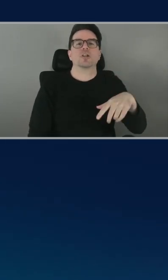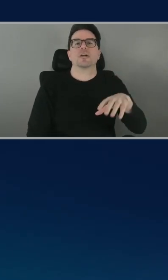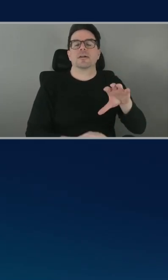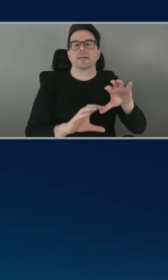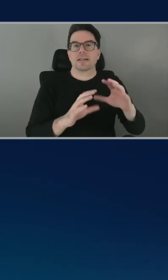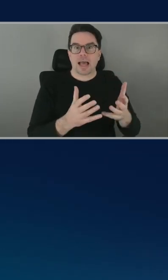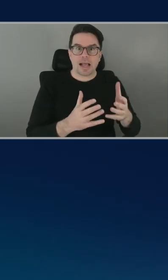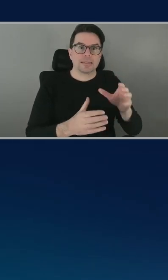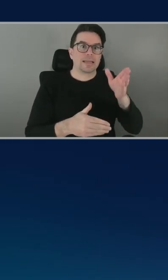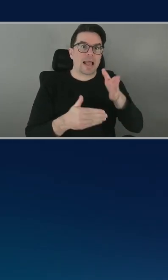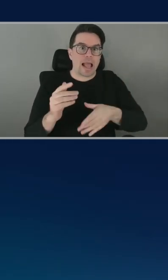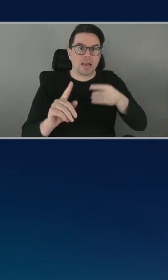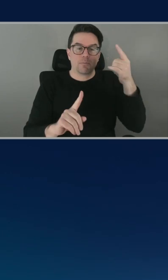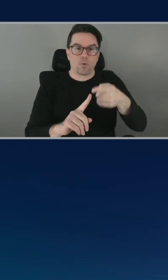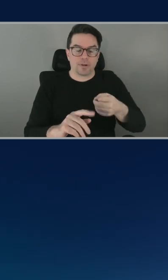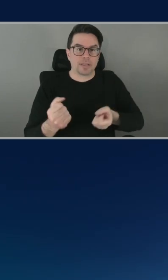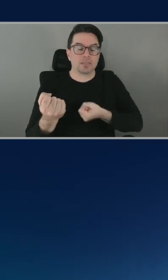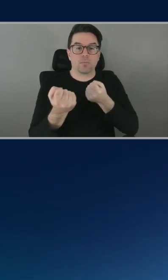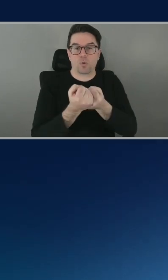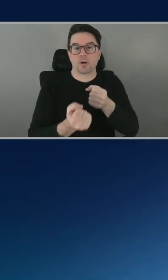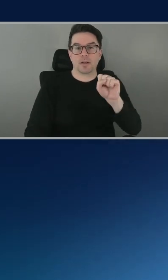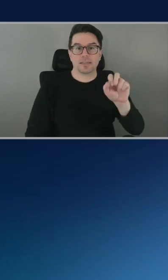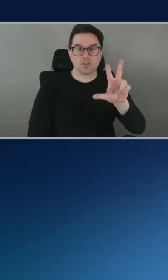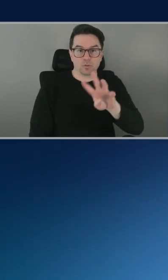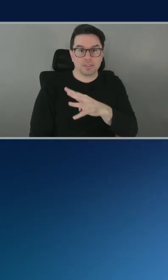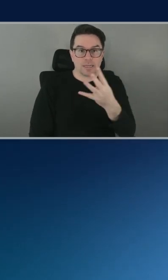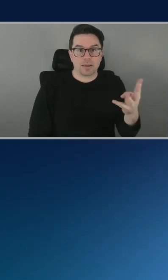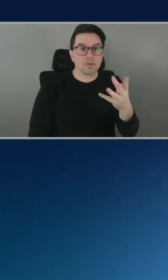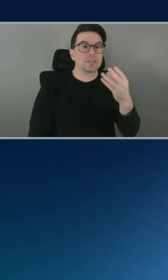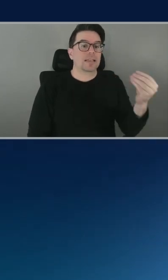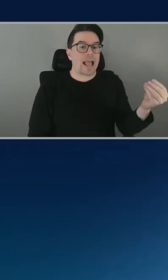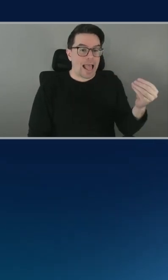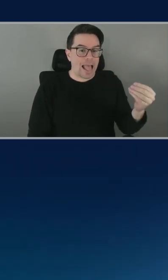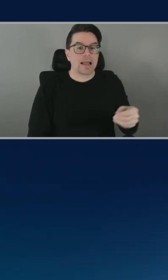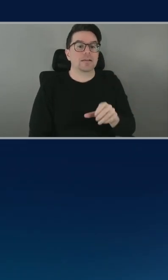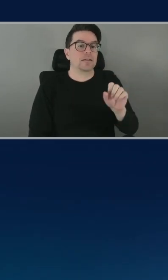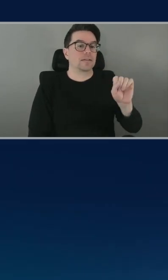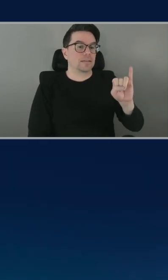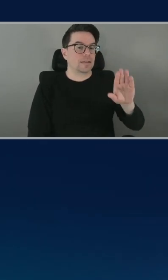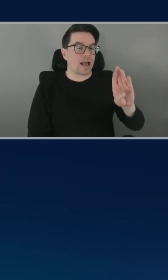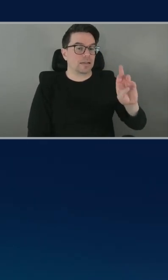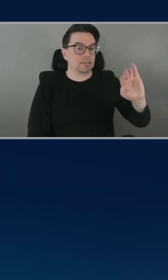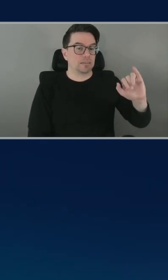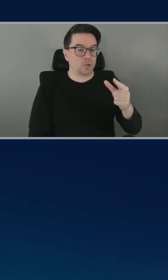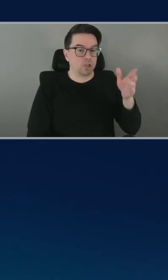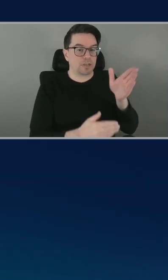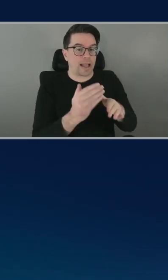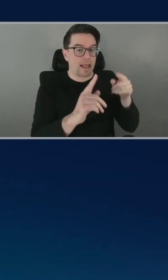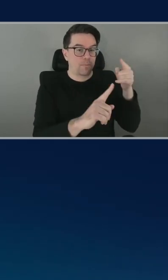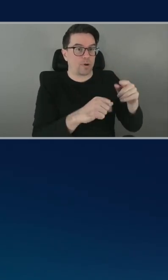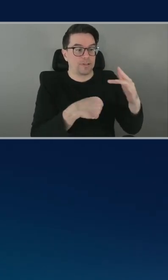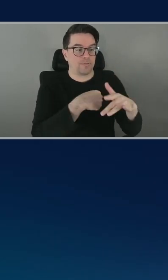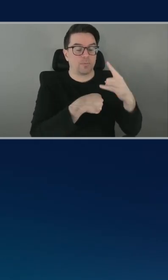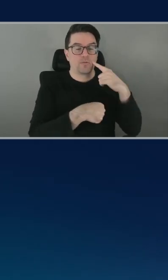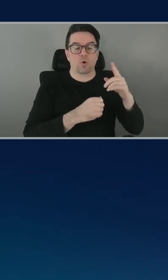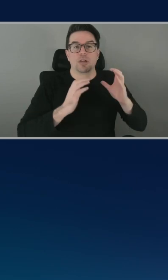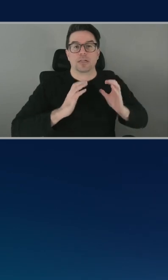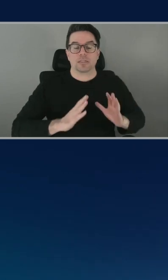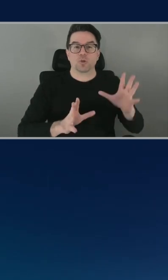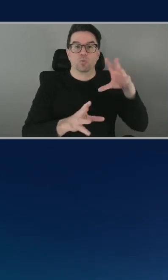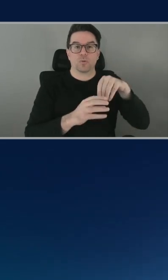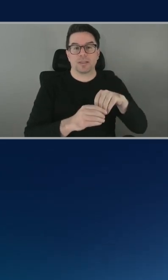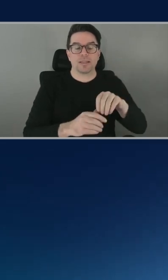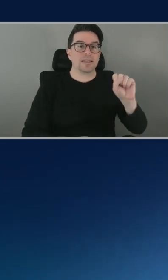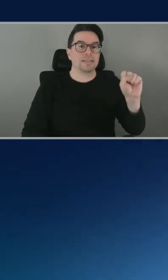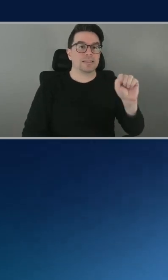S3 Tables, in addition to the Iceberg REST endpoint that is available for customers on the SageMaker Lakehouse endpoint. So,